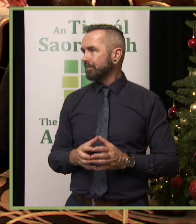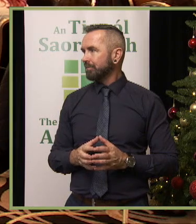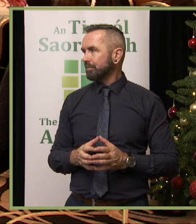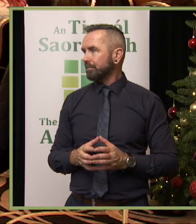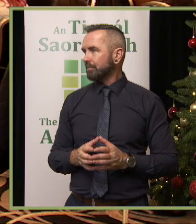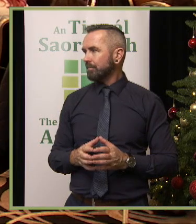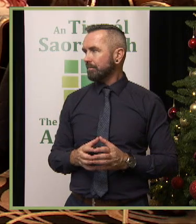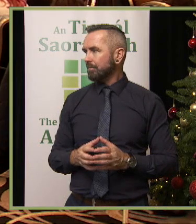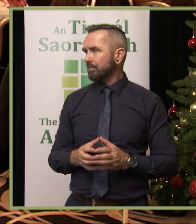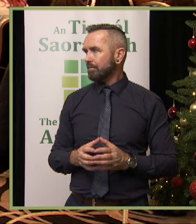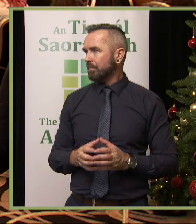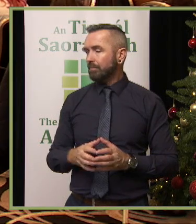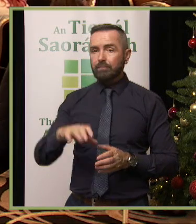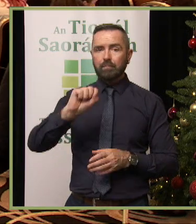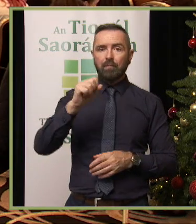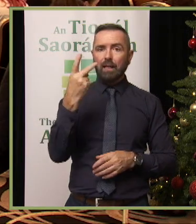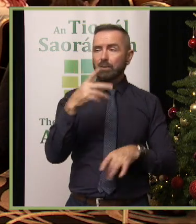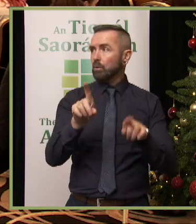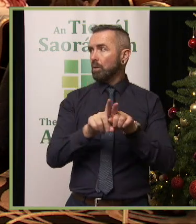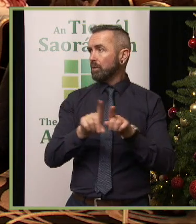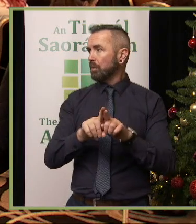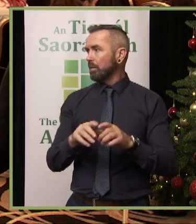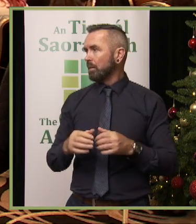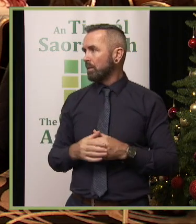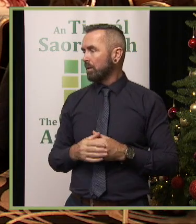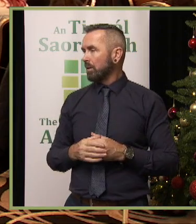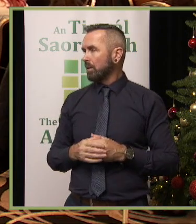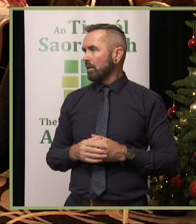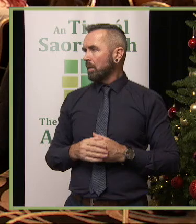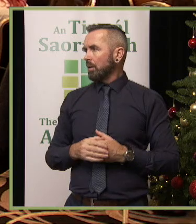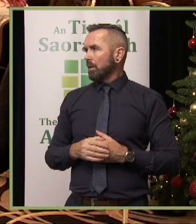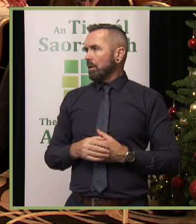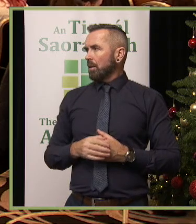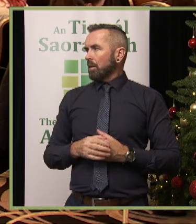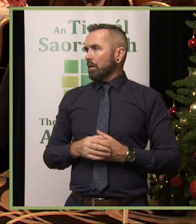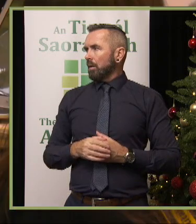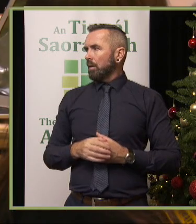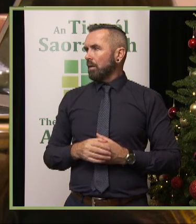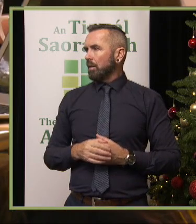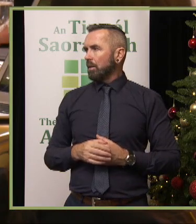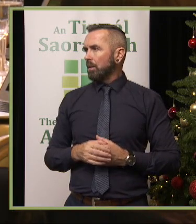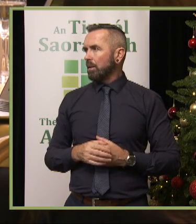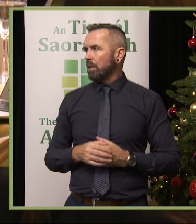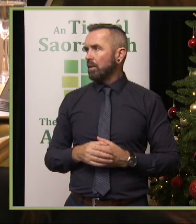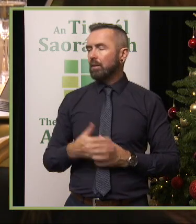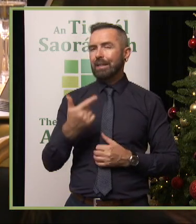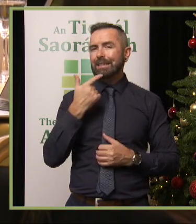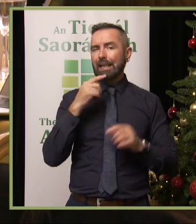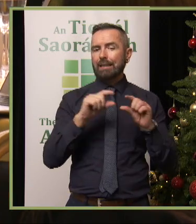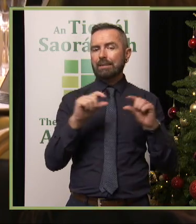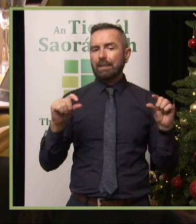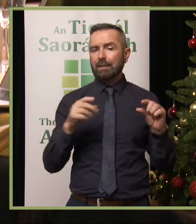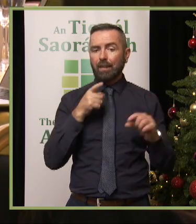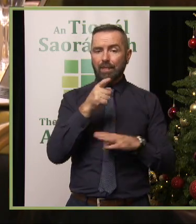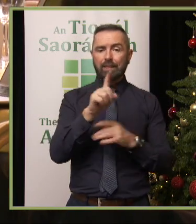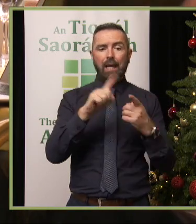Sorry, we have one for S2 that I've just deleted. No, so in the second sentence, this and